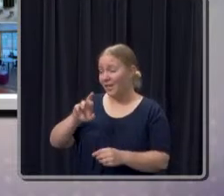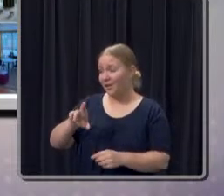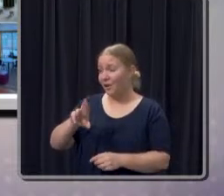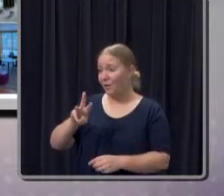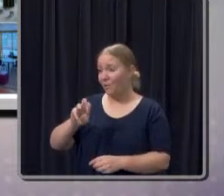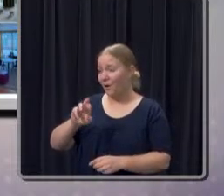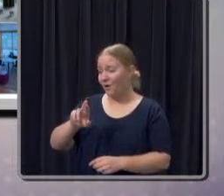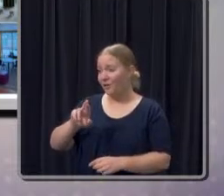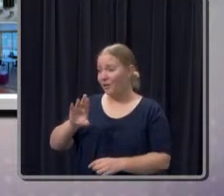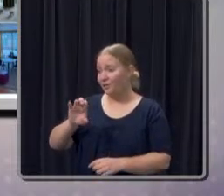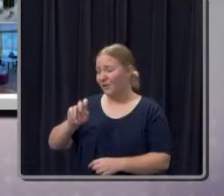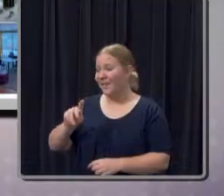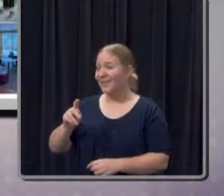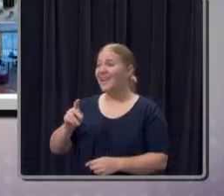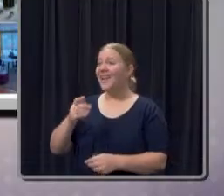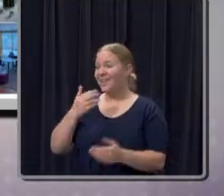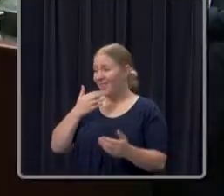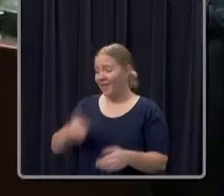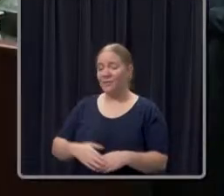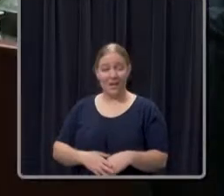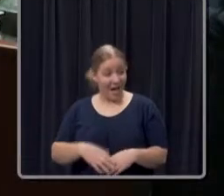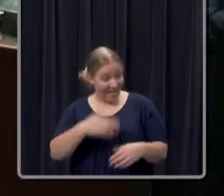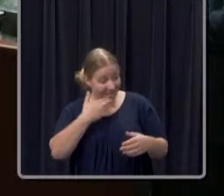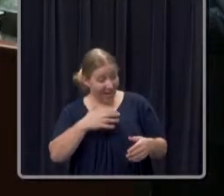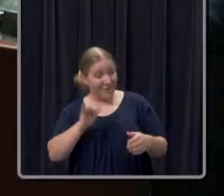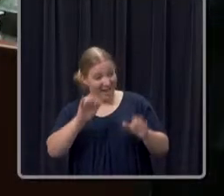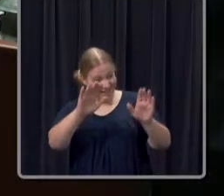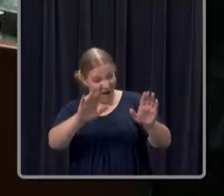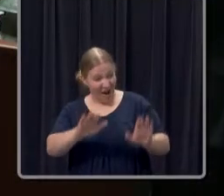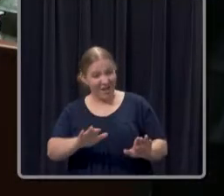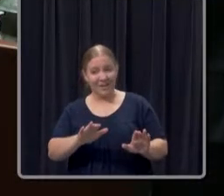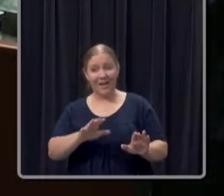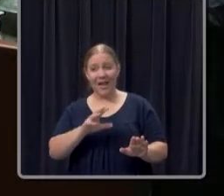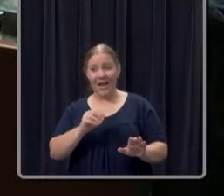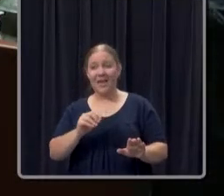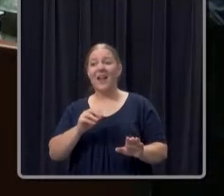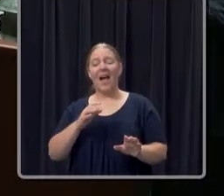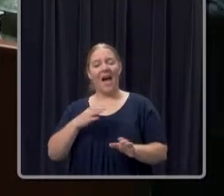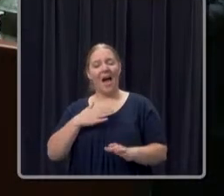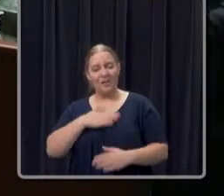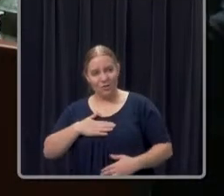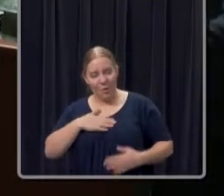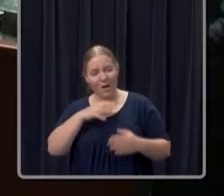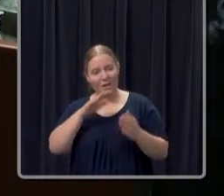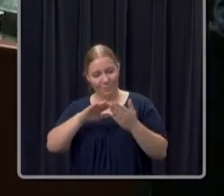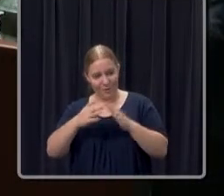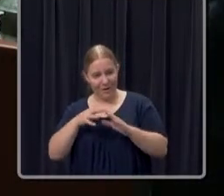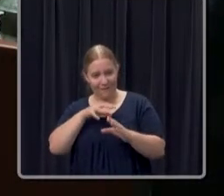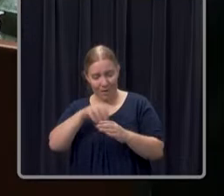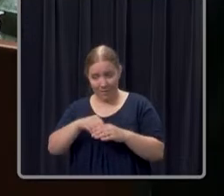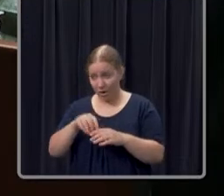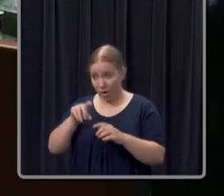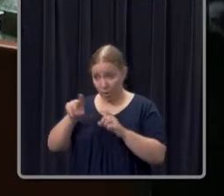time. Thank you for that. That's awesome, and I love the community involvement. Questions from the board?